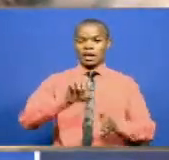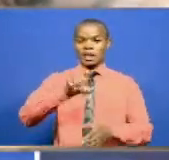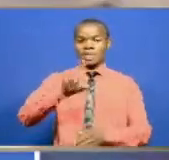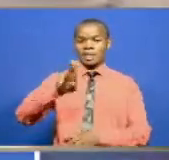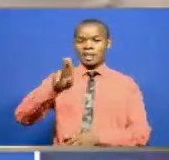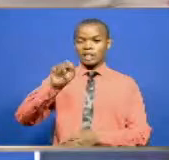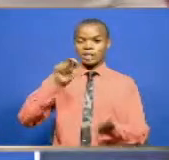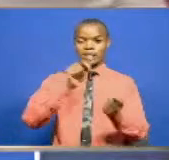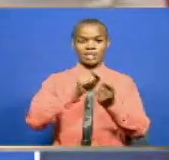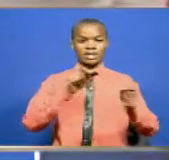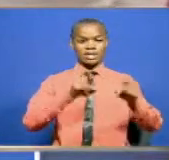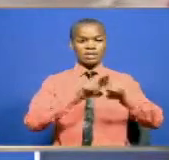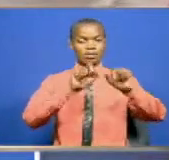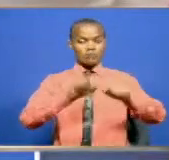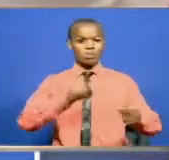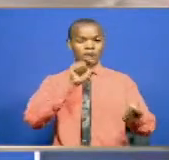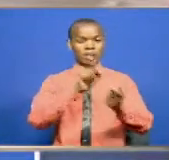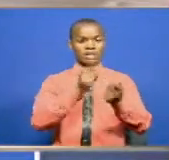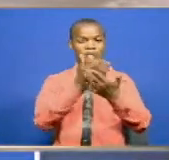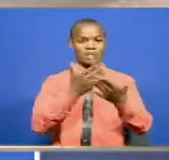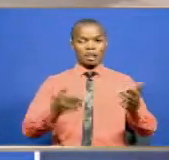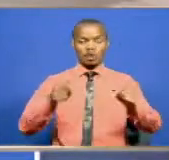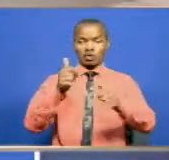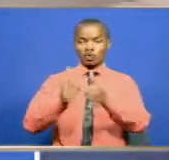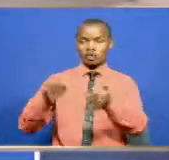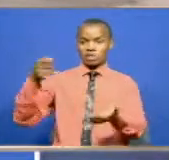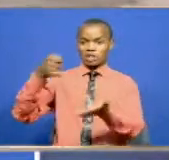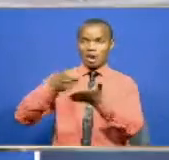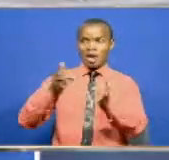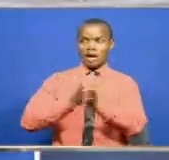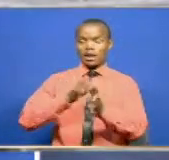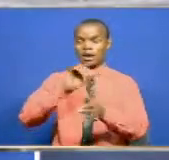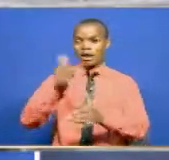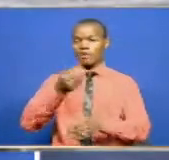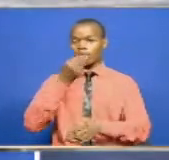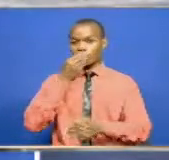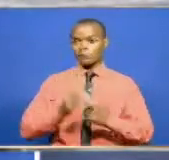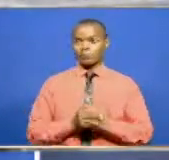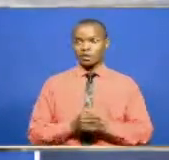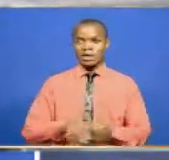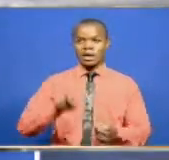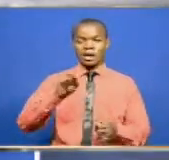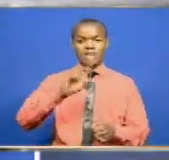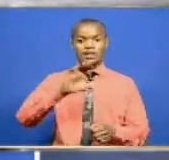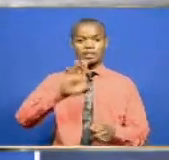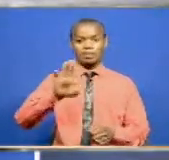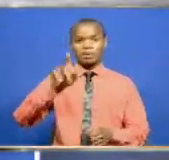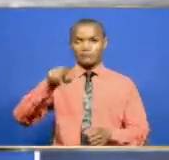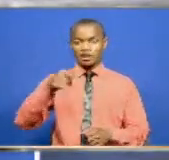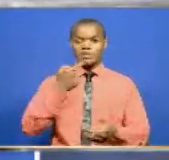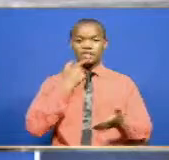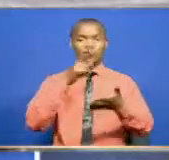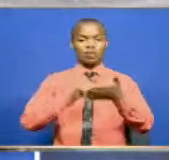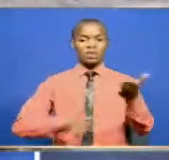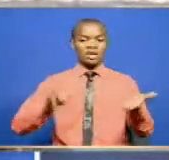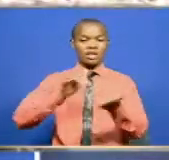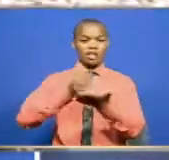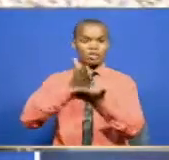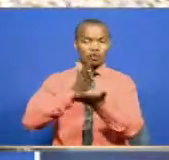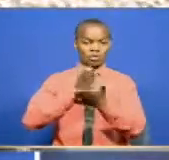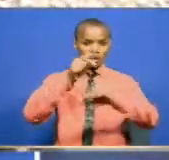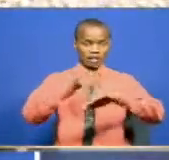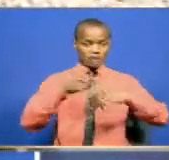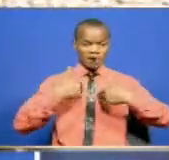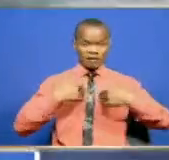can test all mycotoxins that exist in grain and other foods. NCPB says the ramifications of procuring